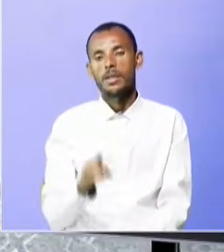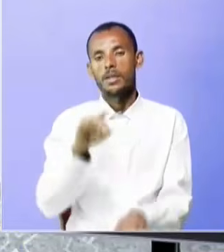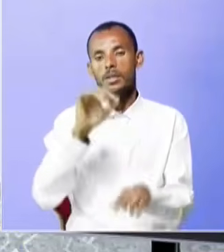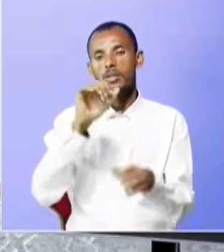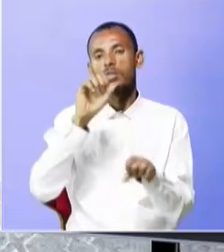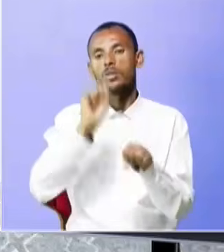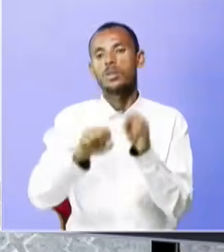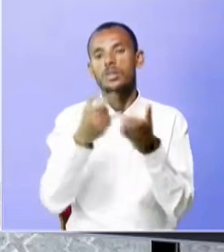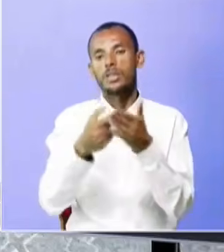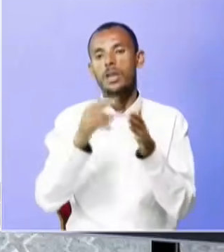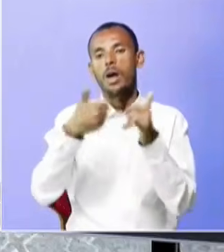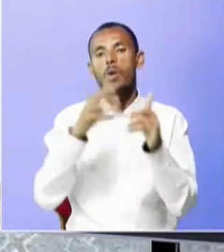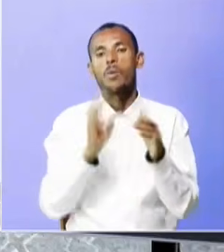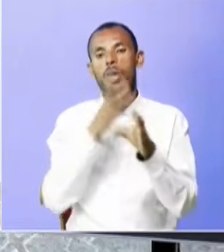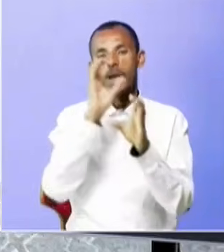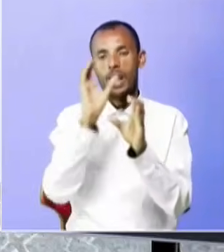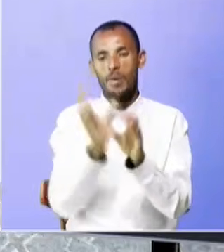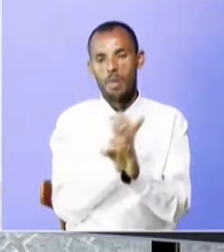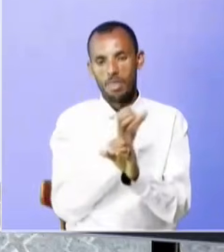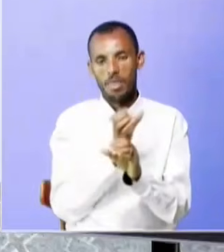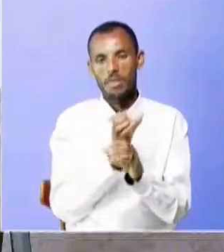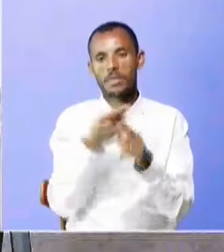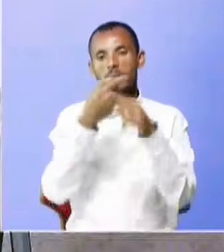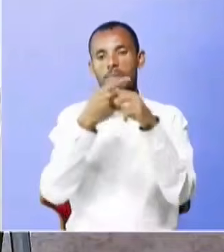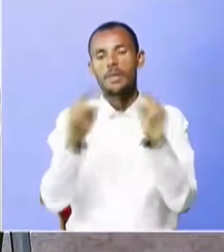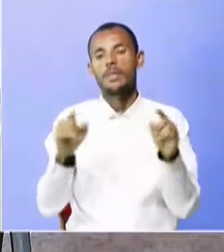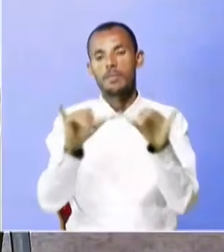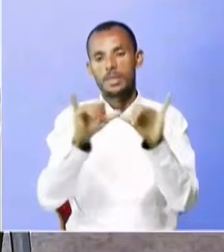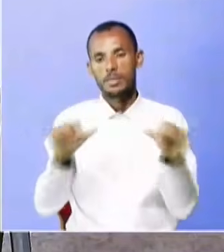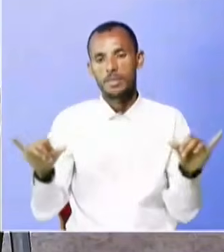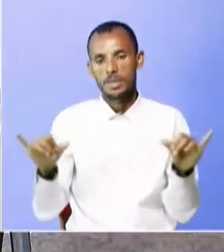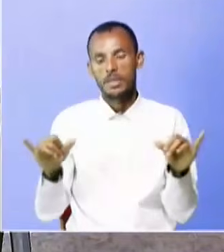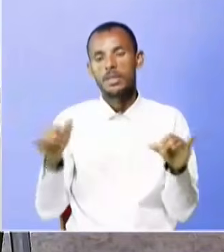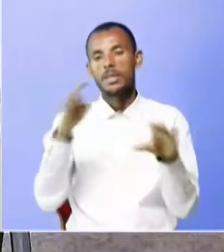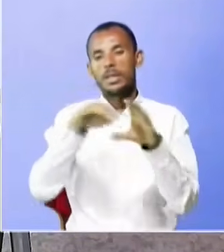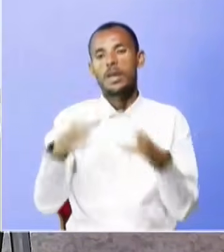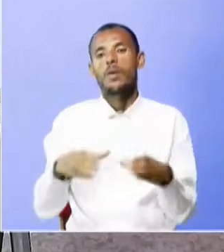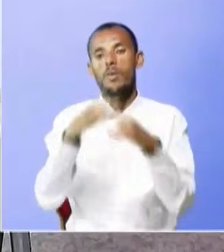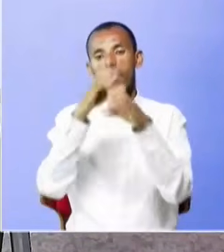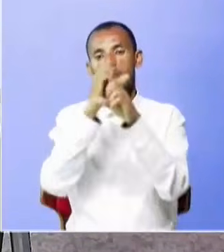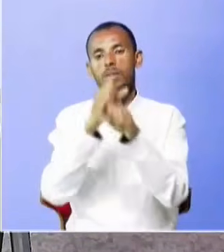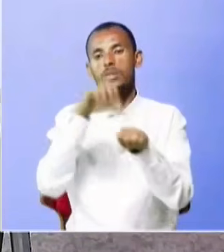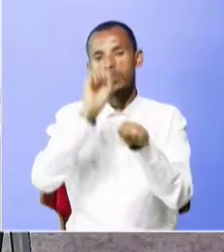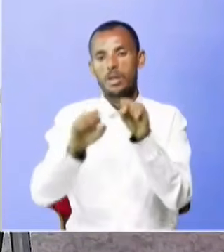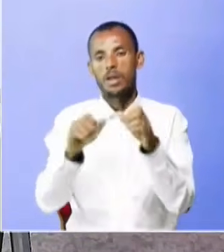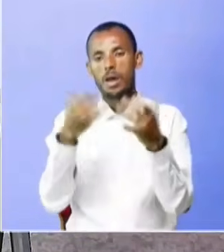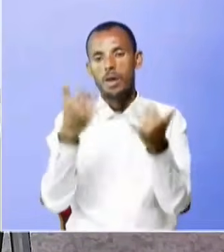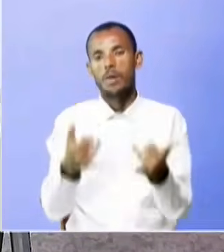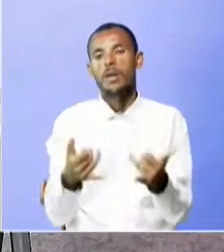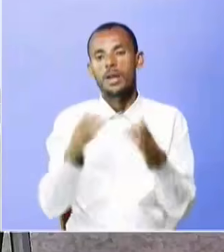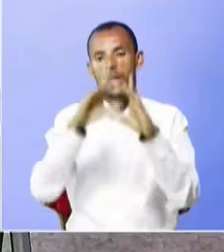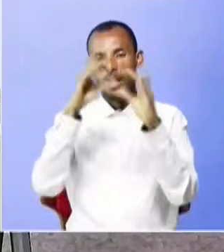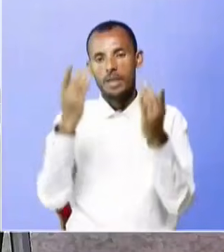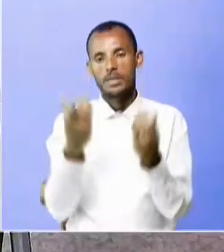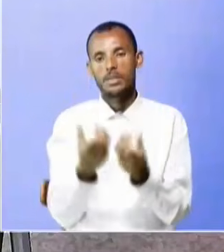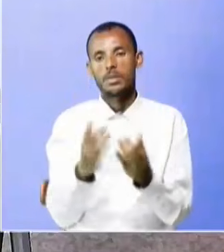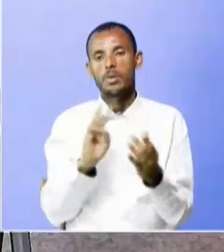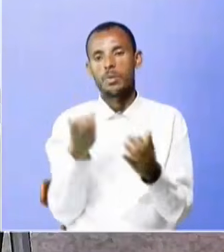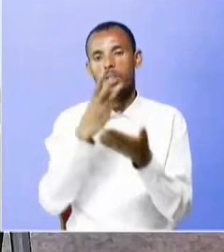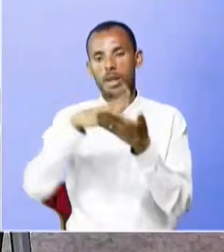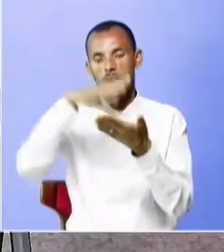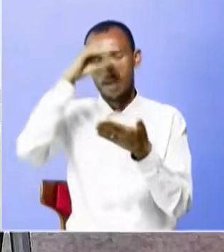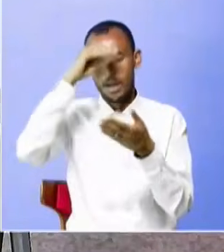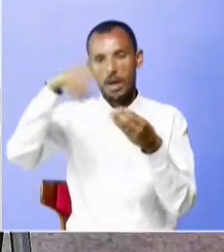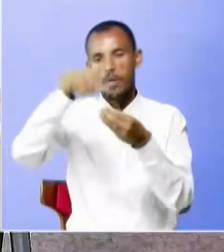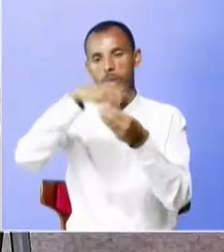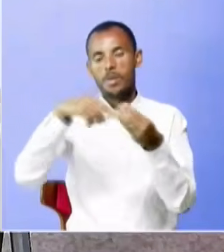is how we calculate the different measurements in a cone. So in our today's lesson, we have seen